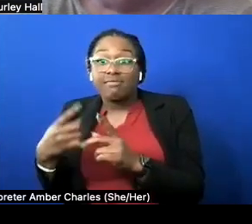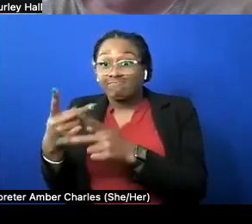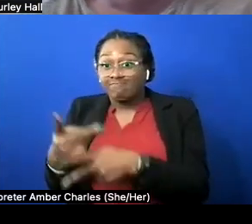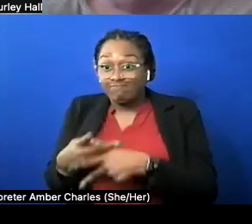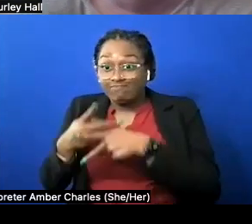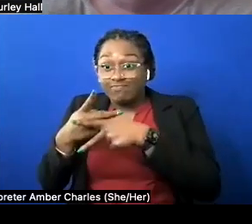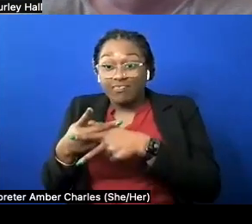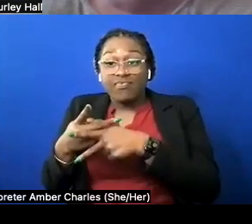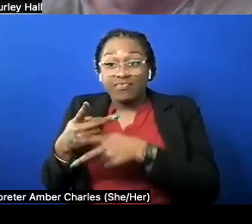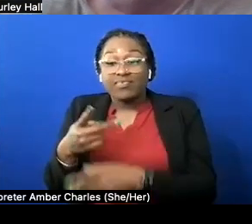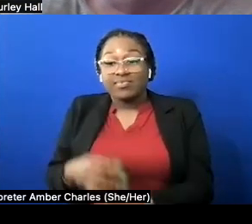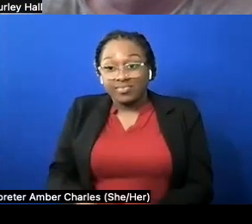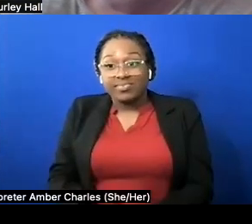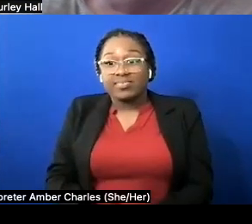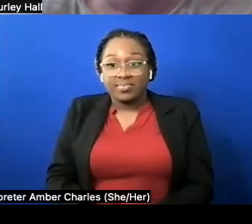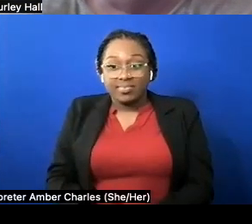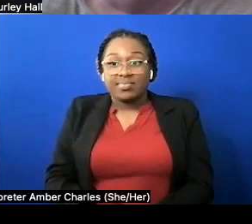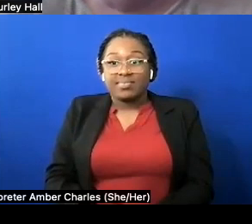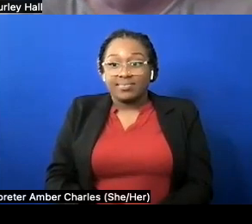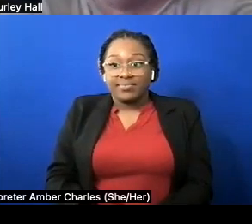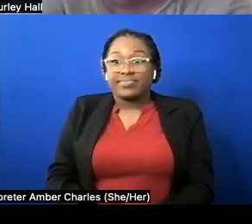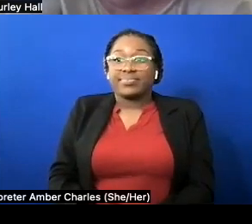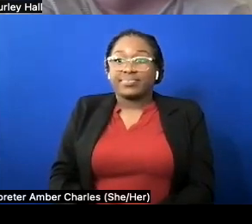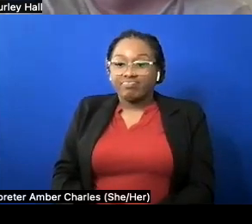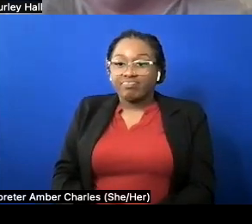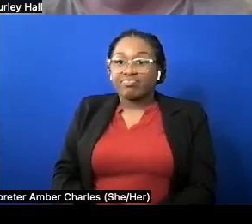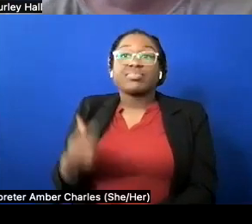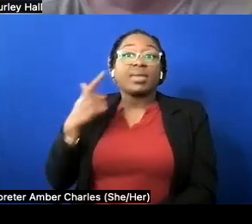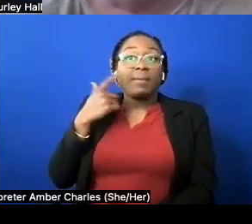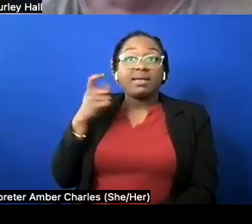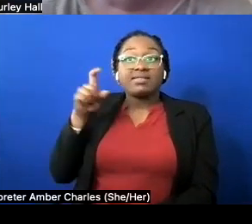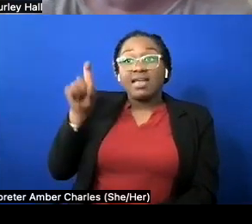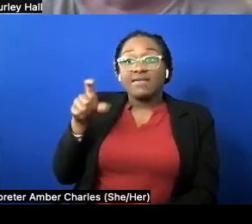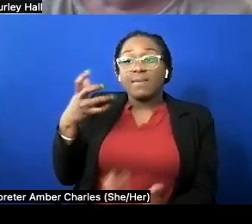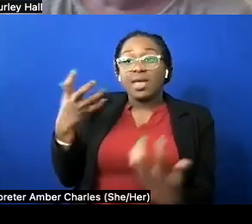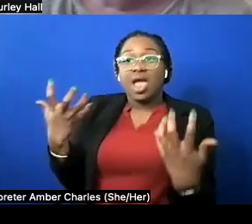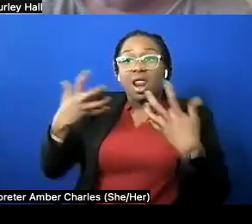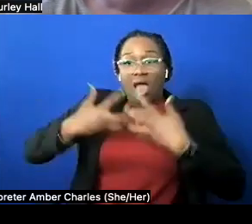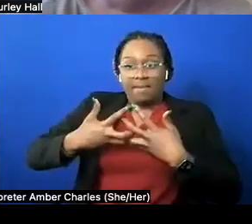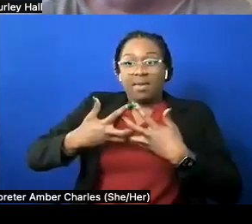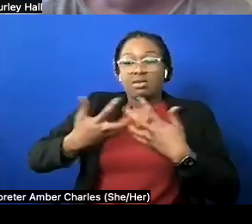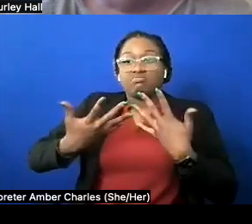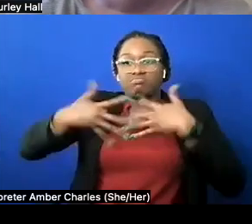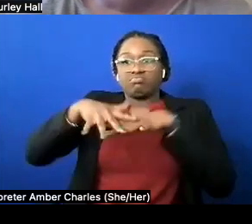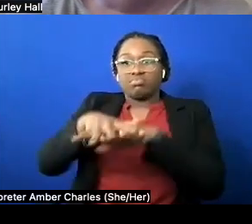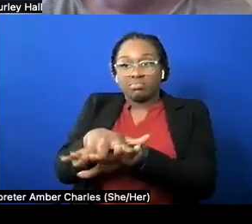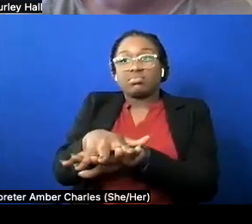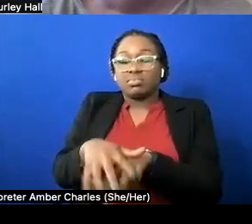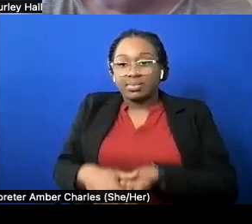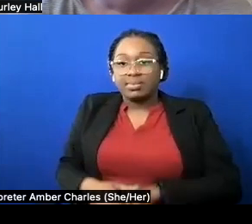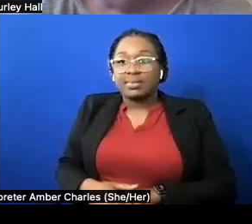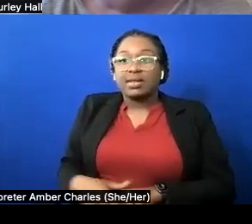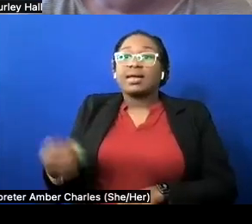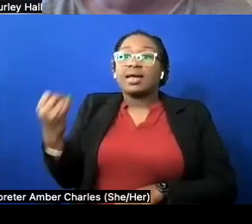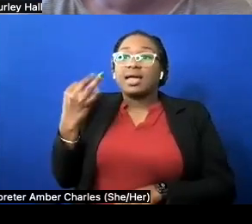because there has to be an alignment There has to be an alignment. If all the